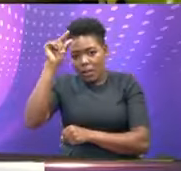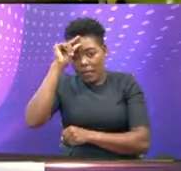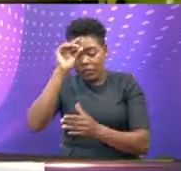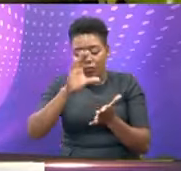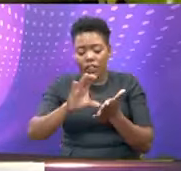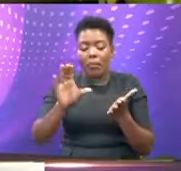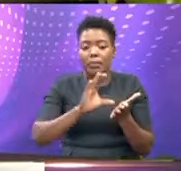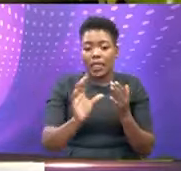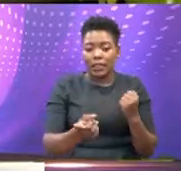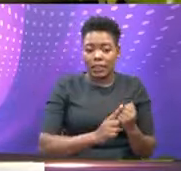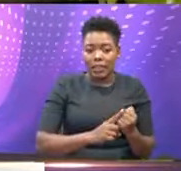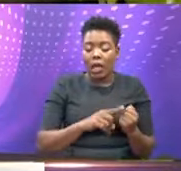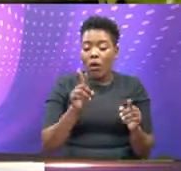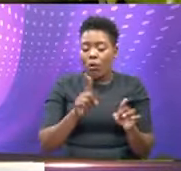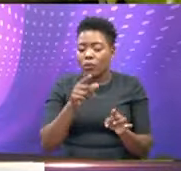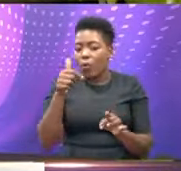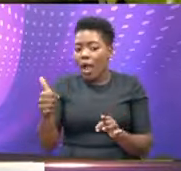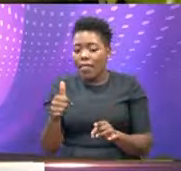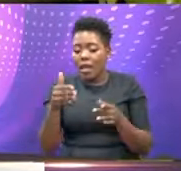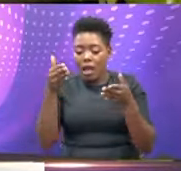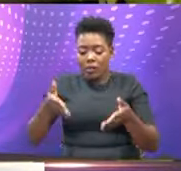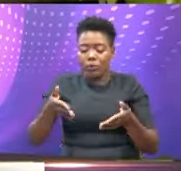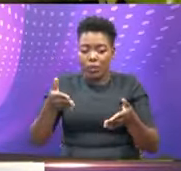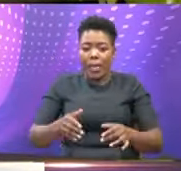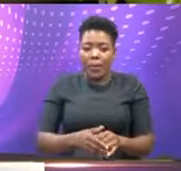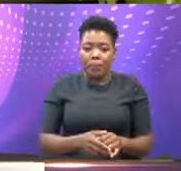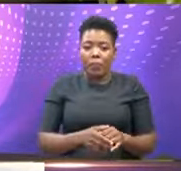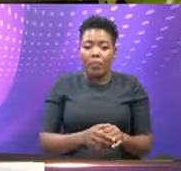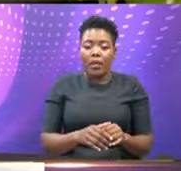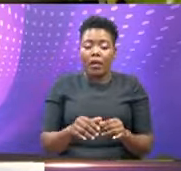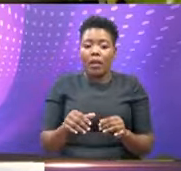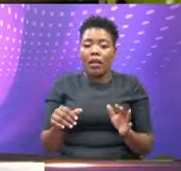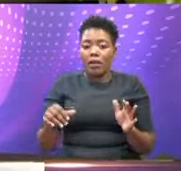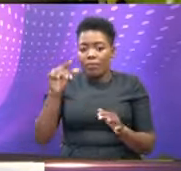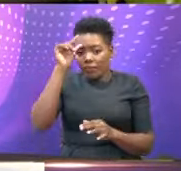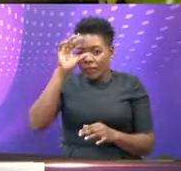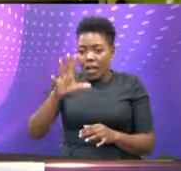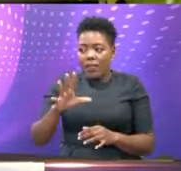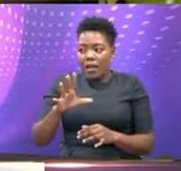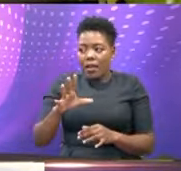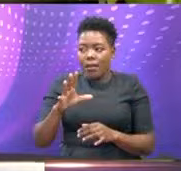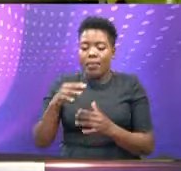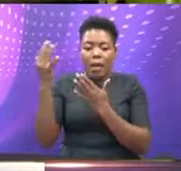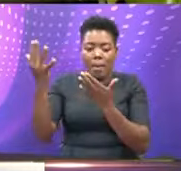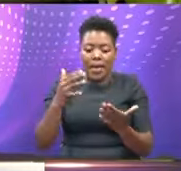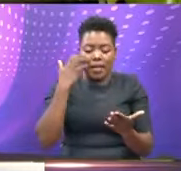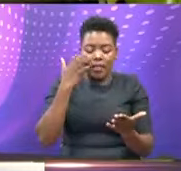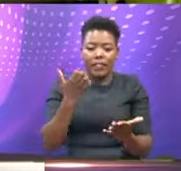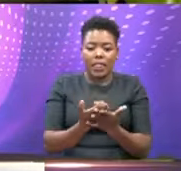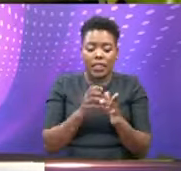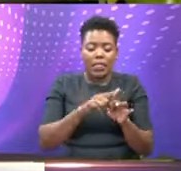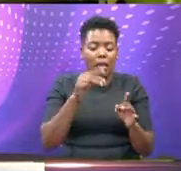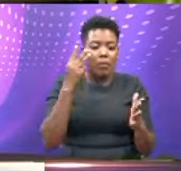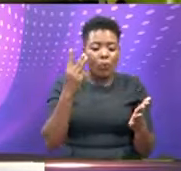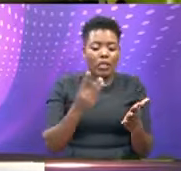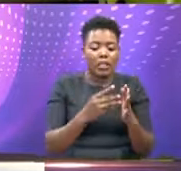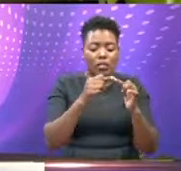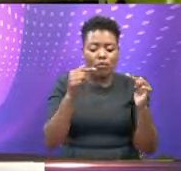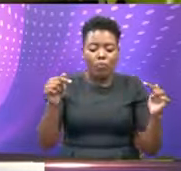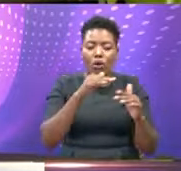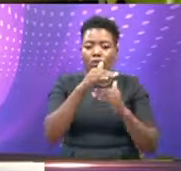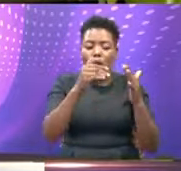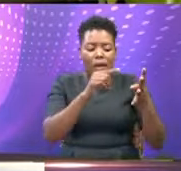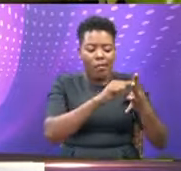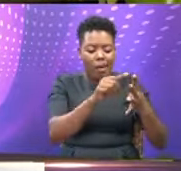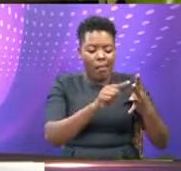6. Mopogre kod mano, odiochieng' ma kawuono koro gavana ne okelo joneno mage mar kwedo wechego duto